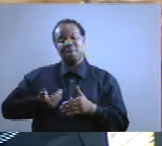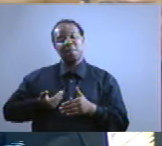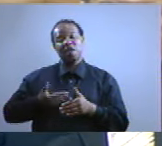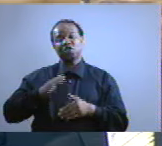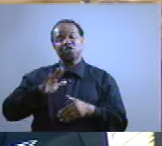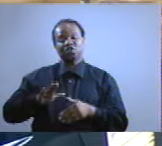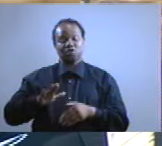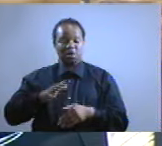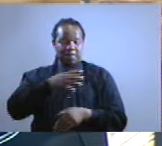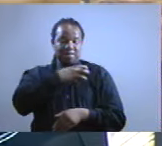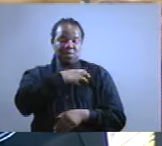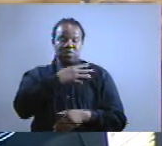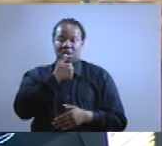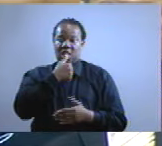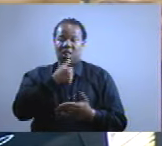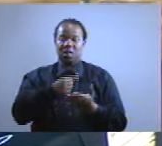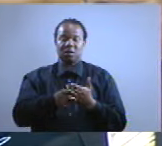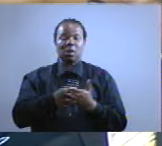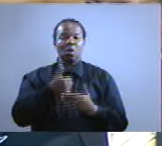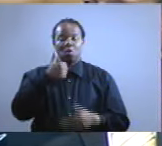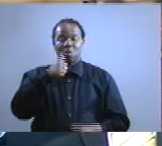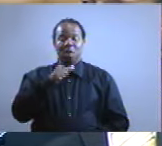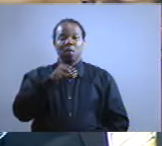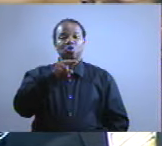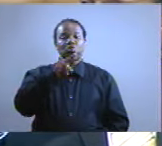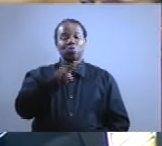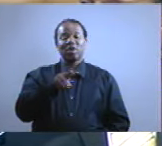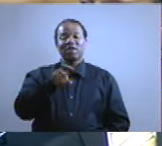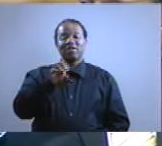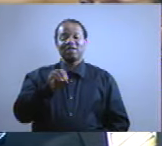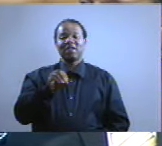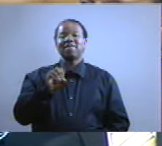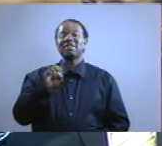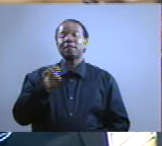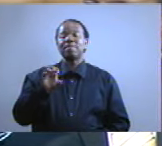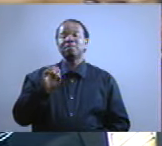Disabilities, tabled on the 20th of September 2013,